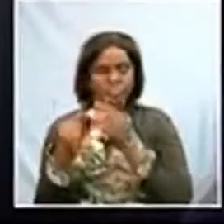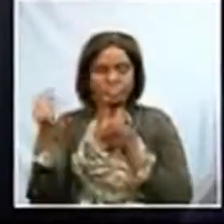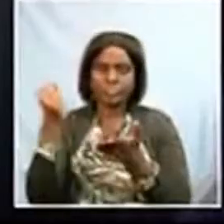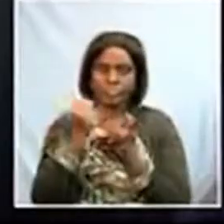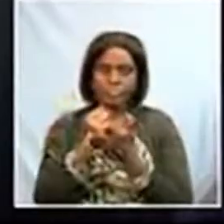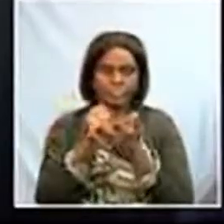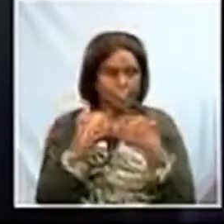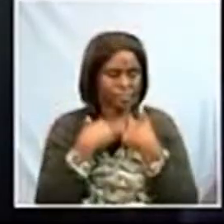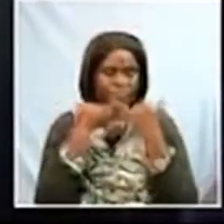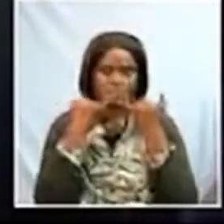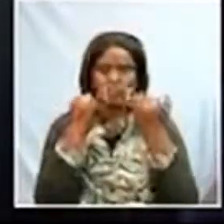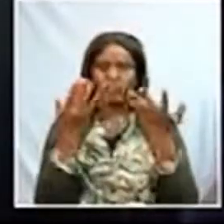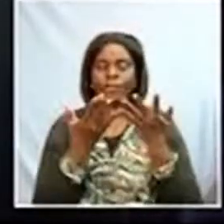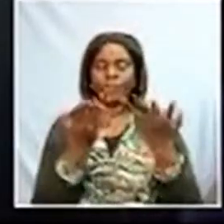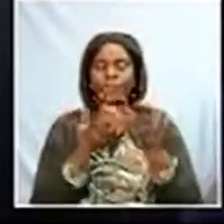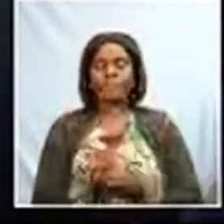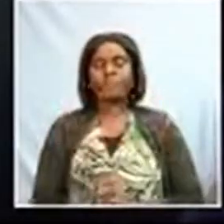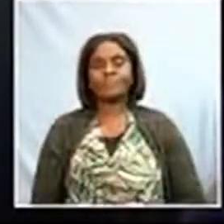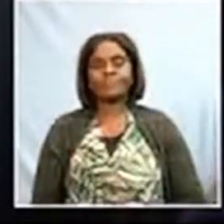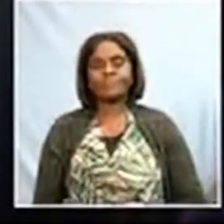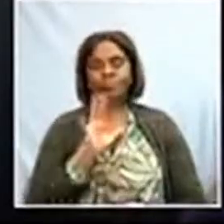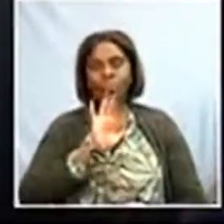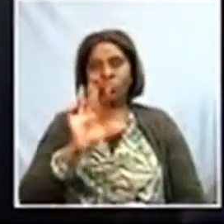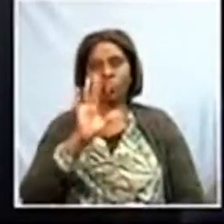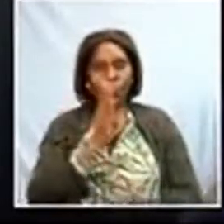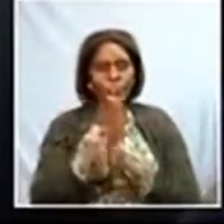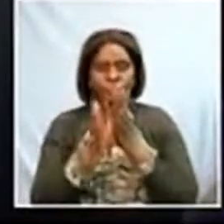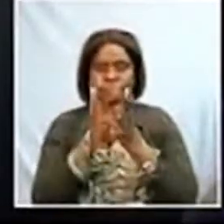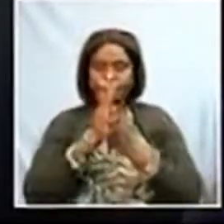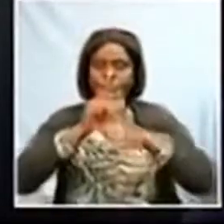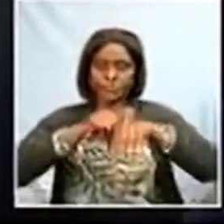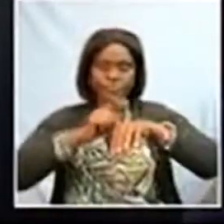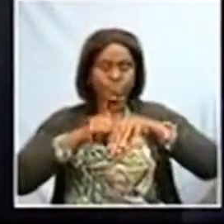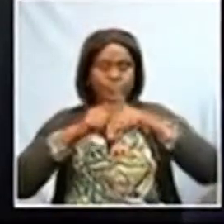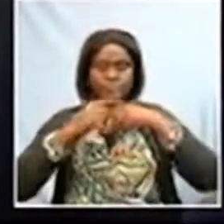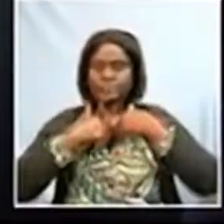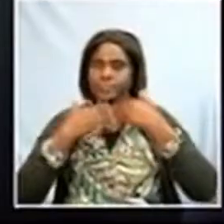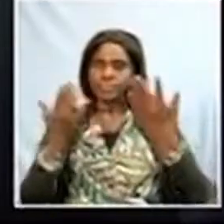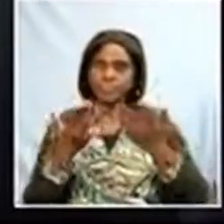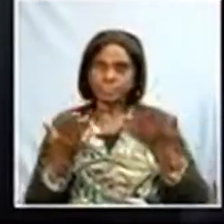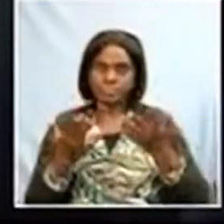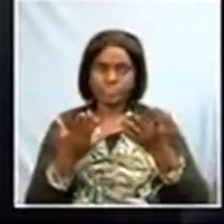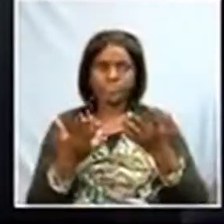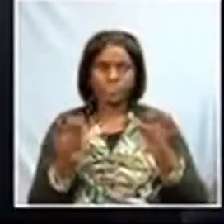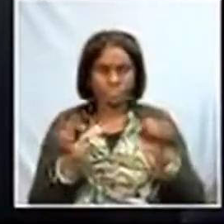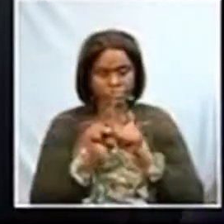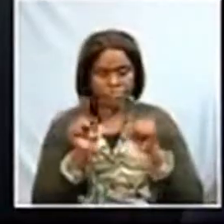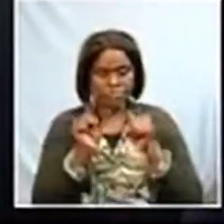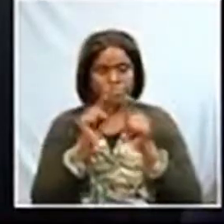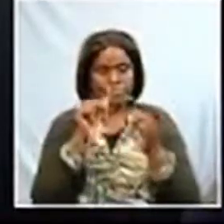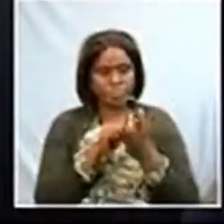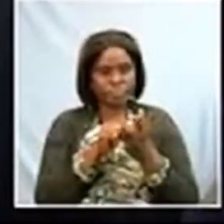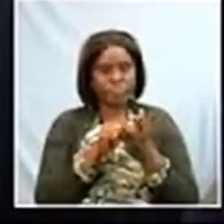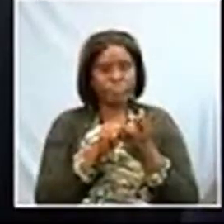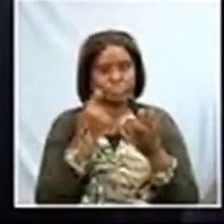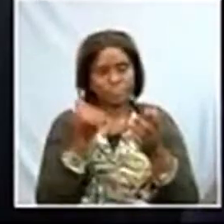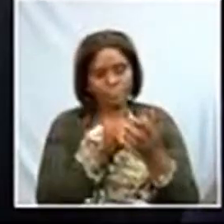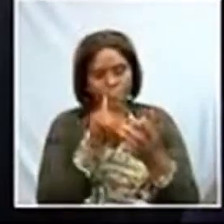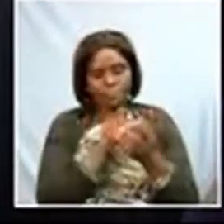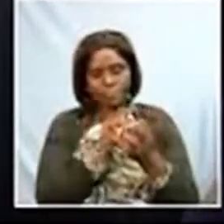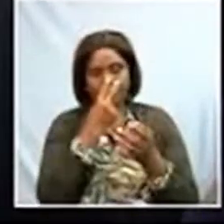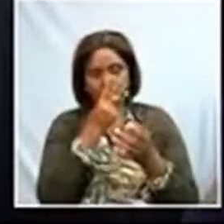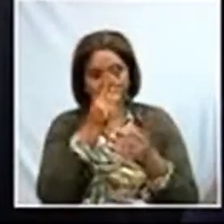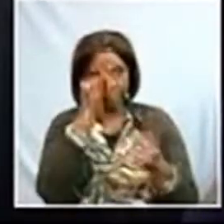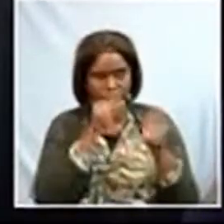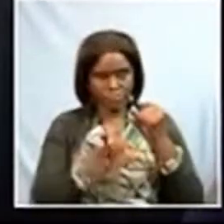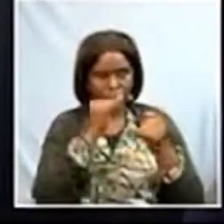contracted, what was his contraction period, and we only see a